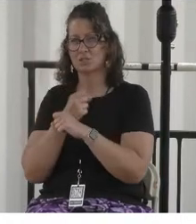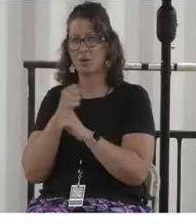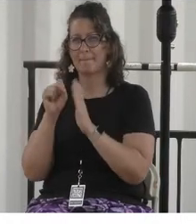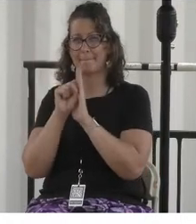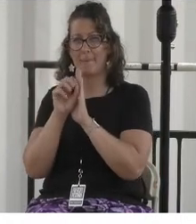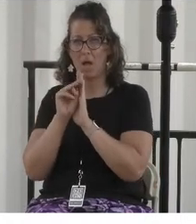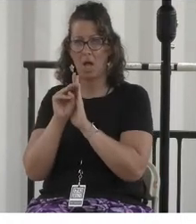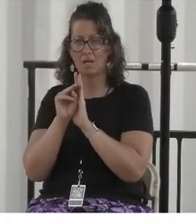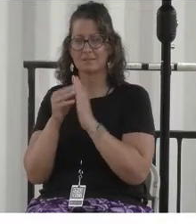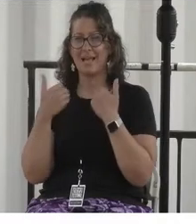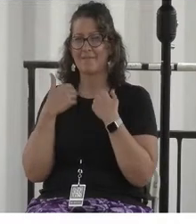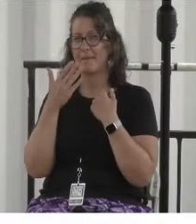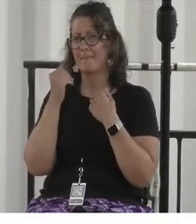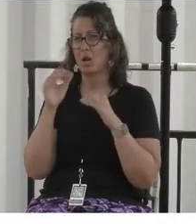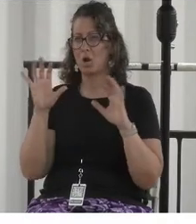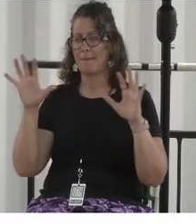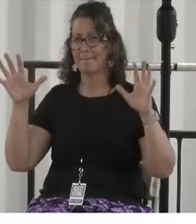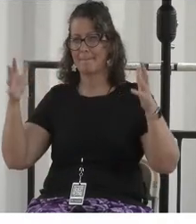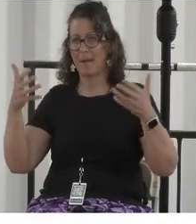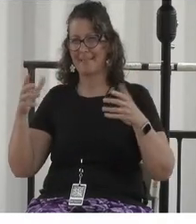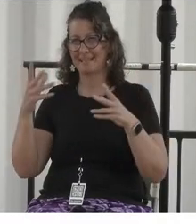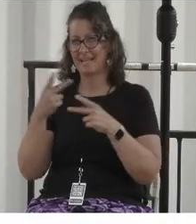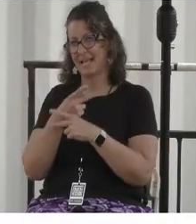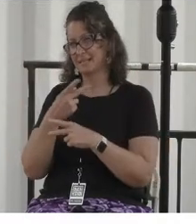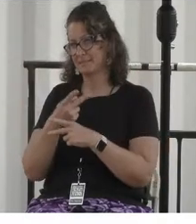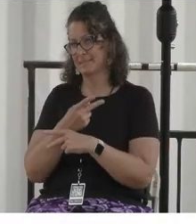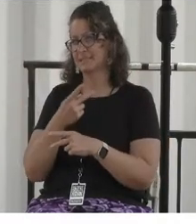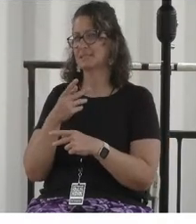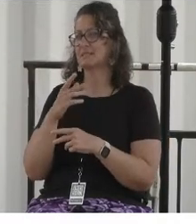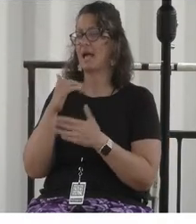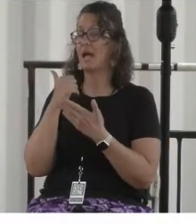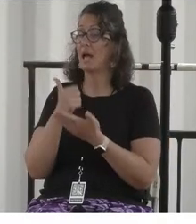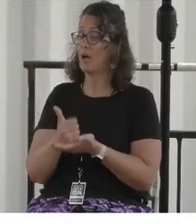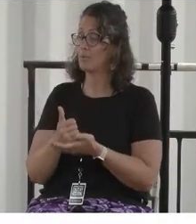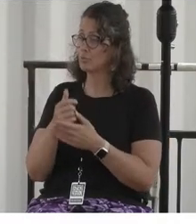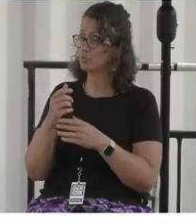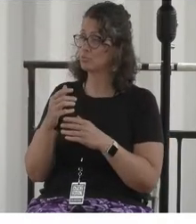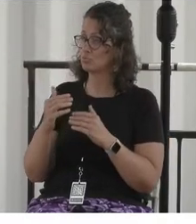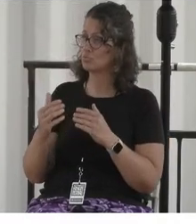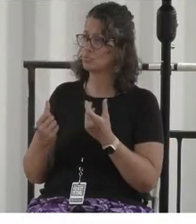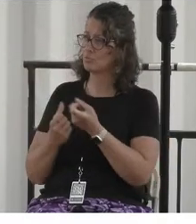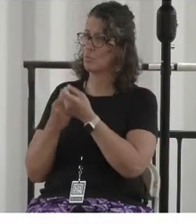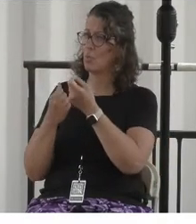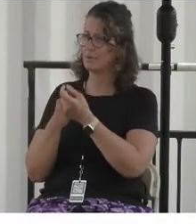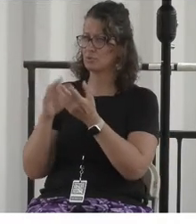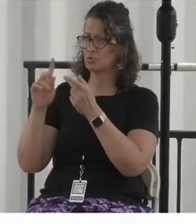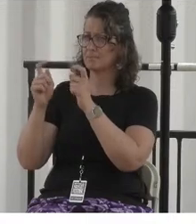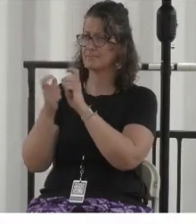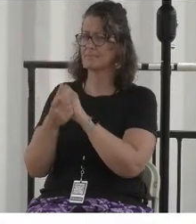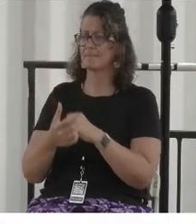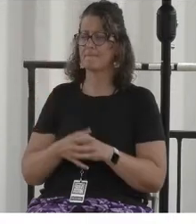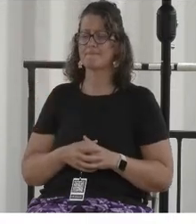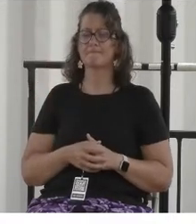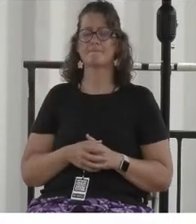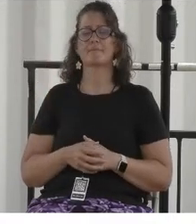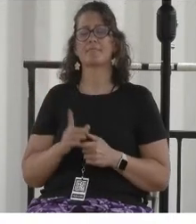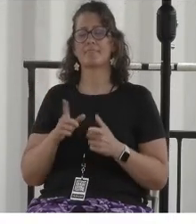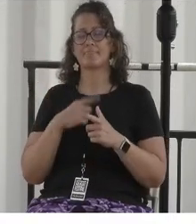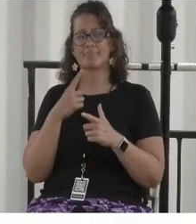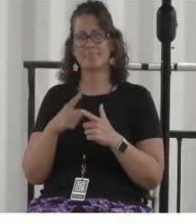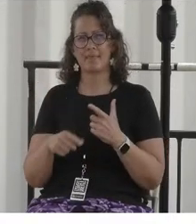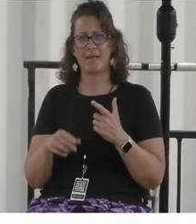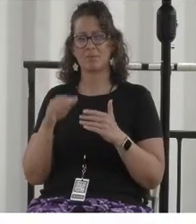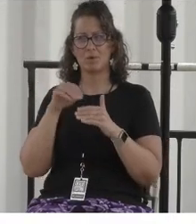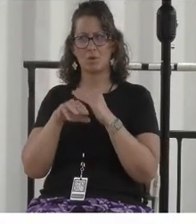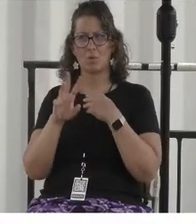better population estimates that help them justify change. But then we can get into the world of, well, okay, we've